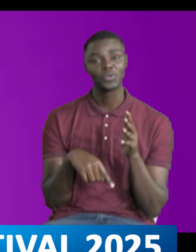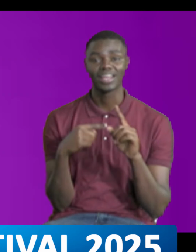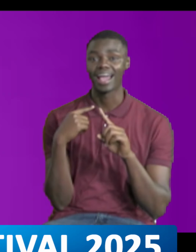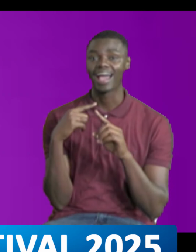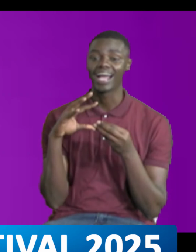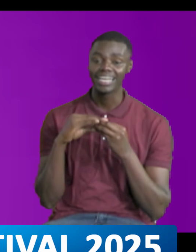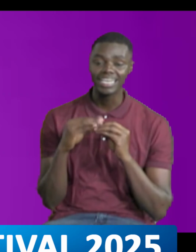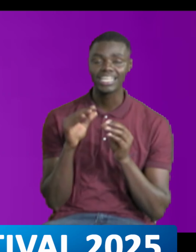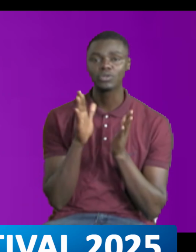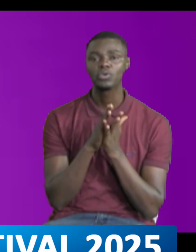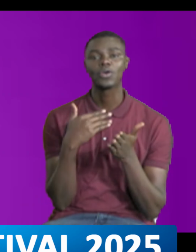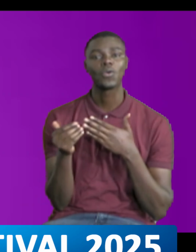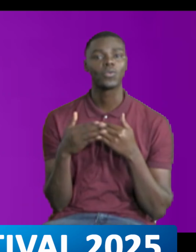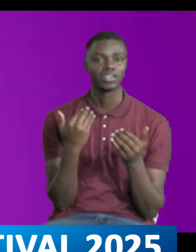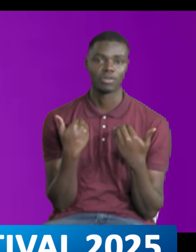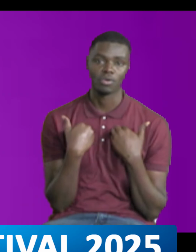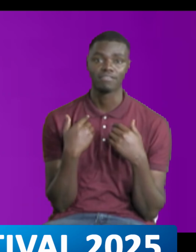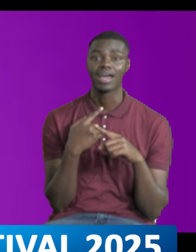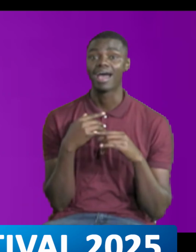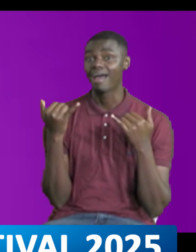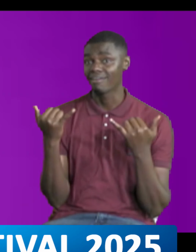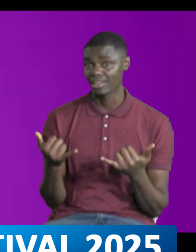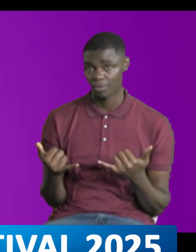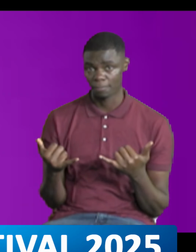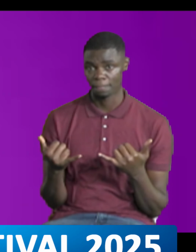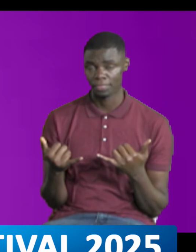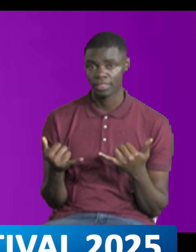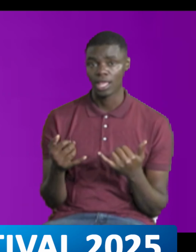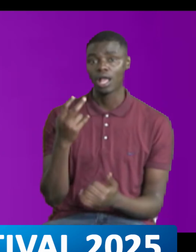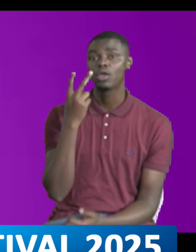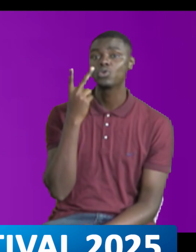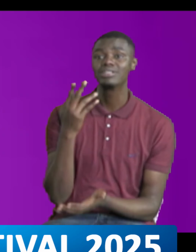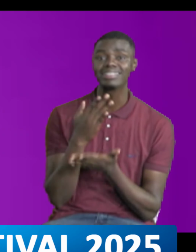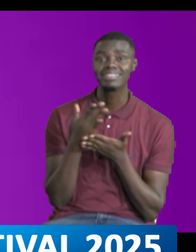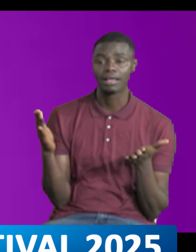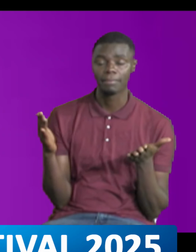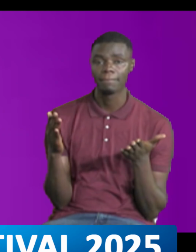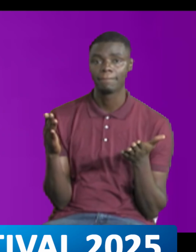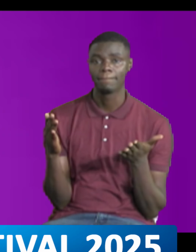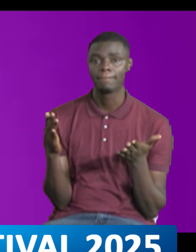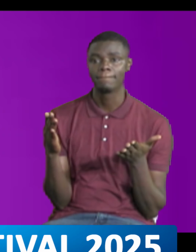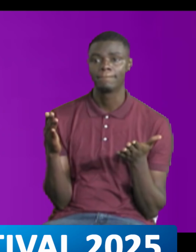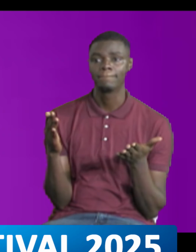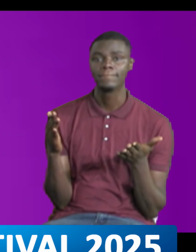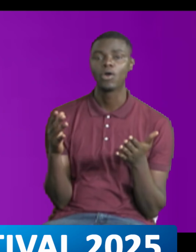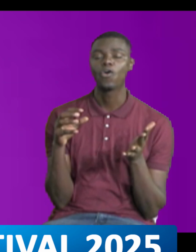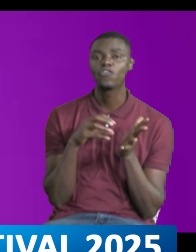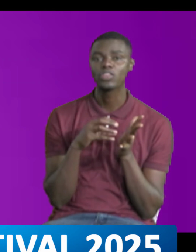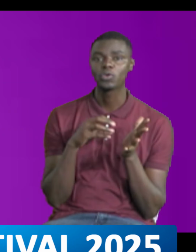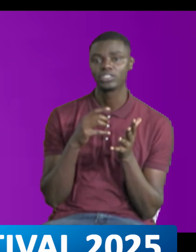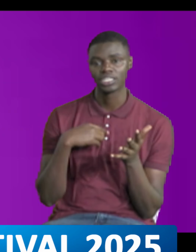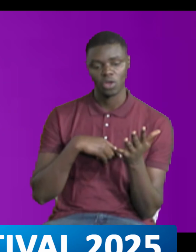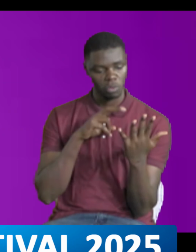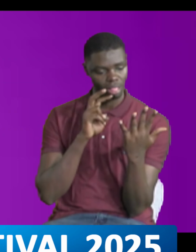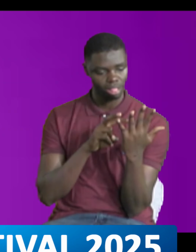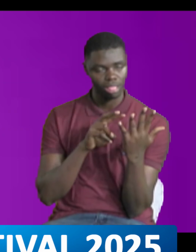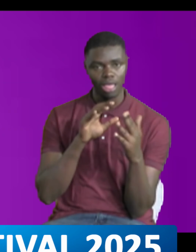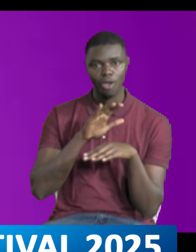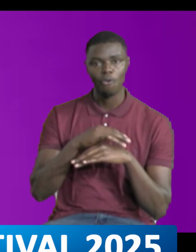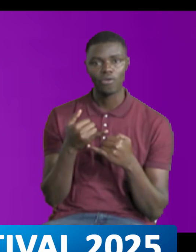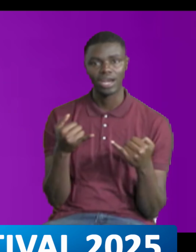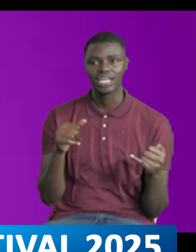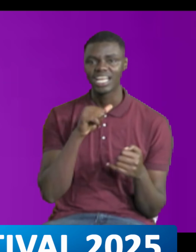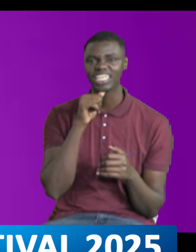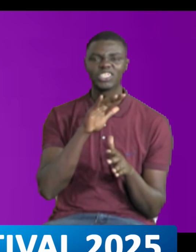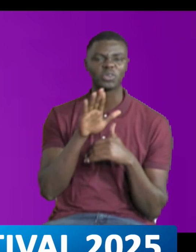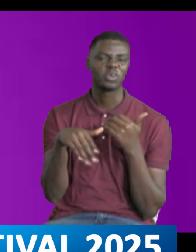Yeah. with whatever you have. And right now, you'll see some of the content you consume online. It's